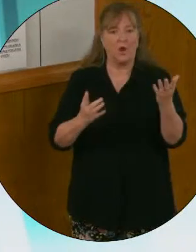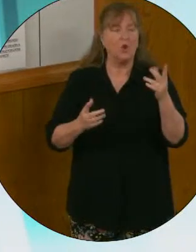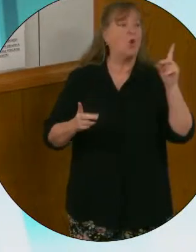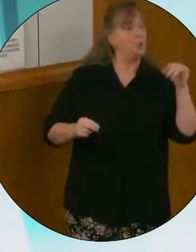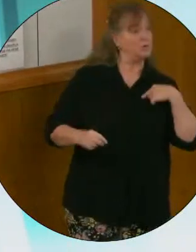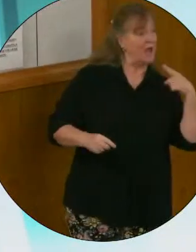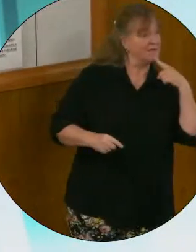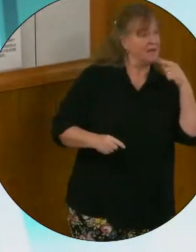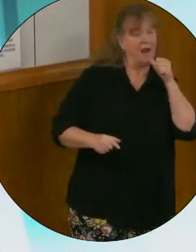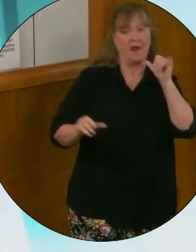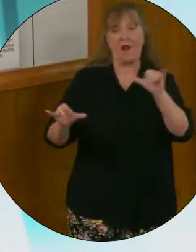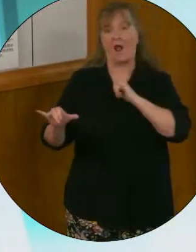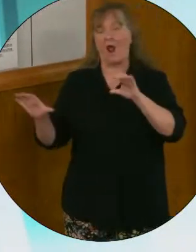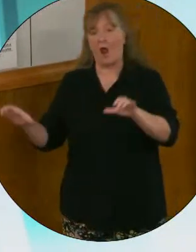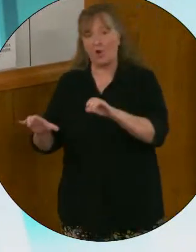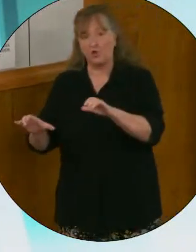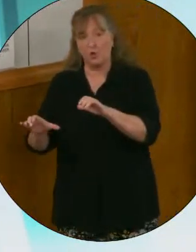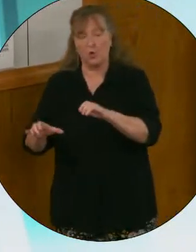as I say, not as I do.